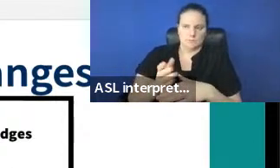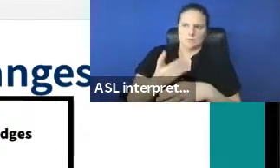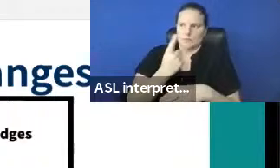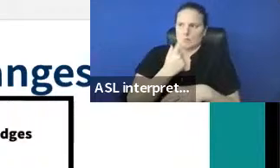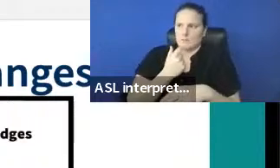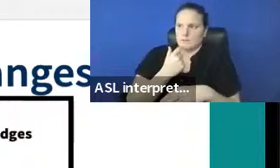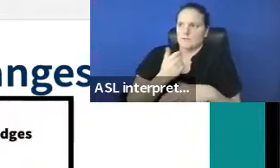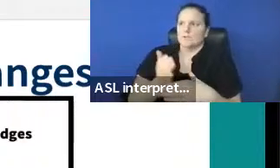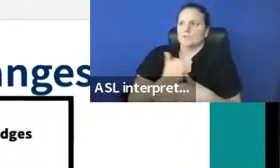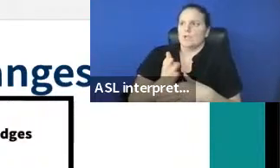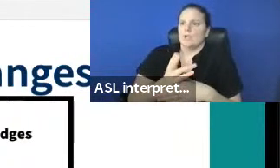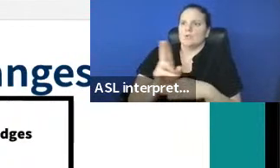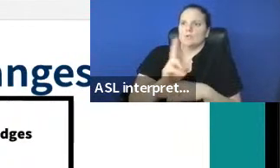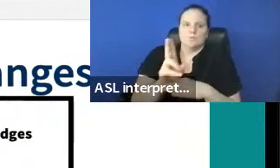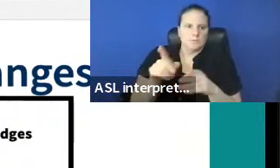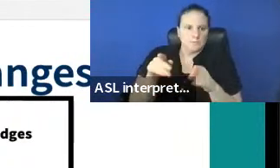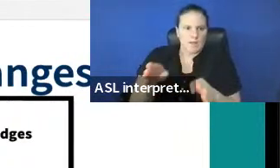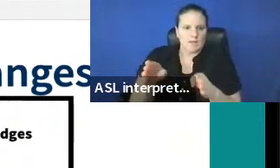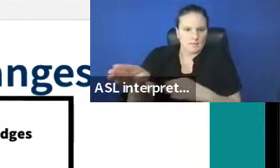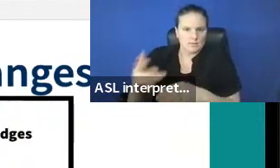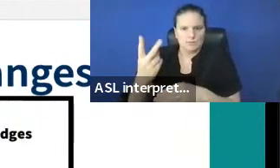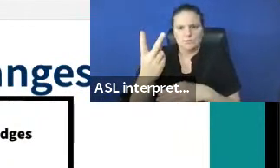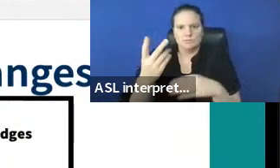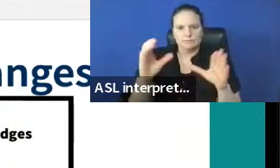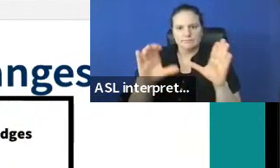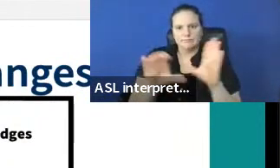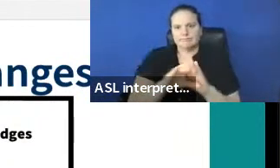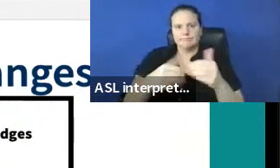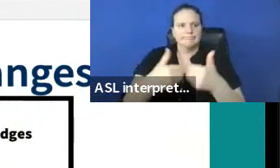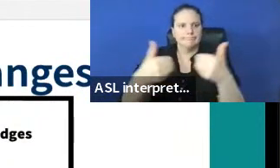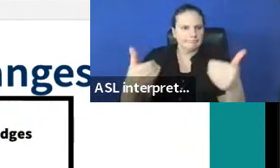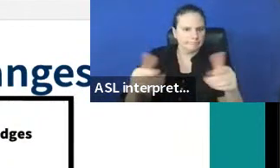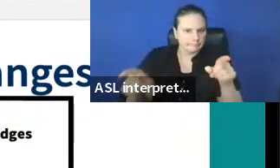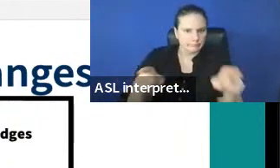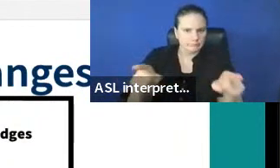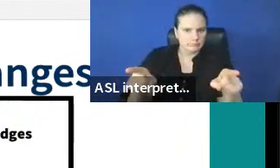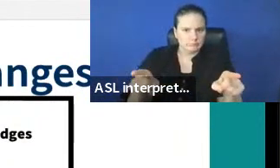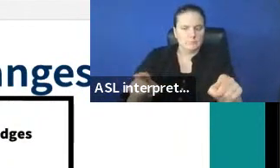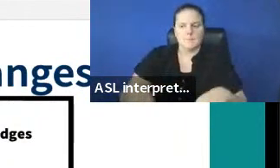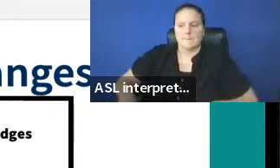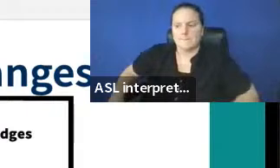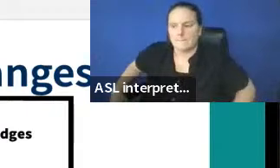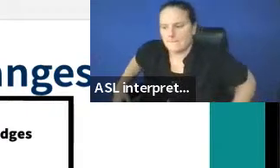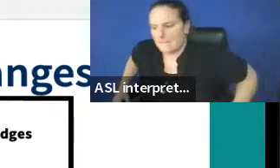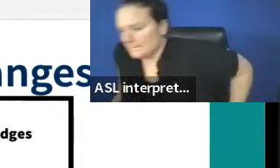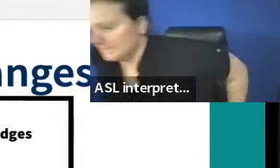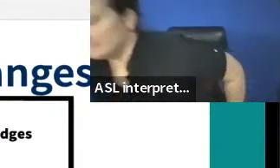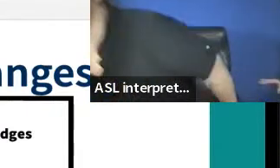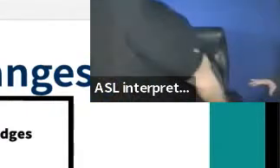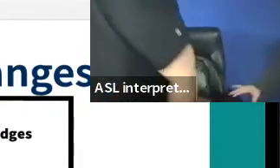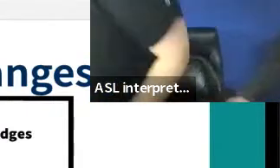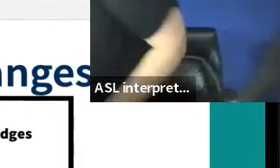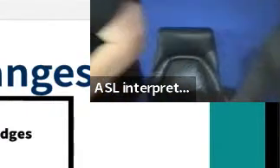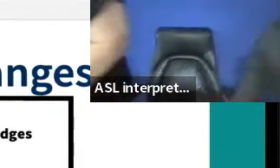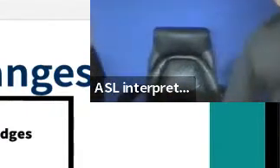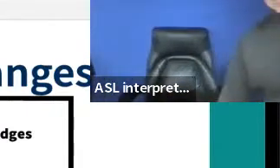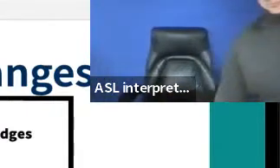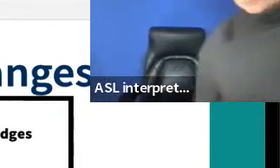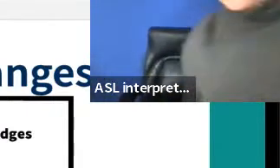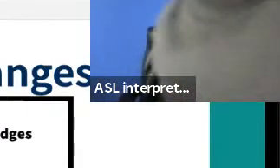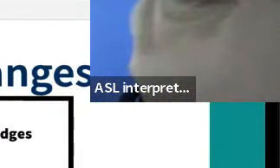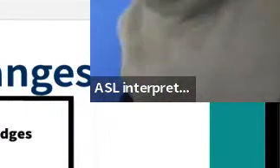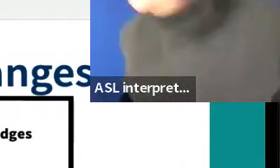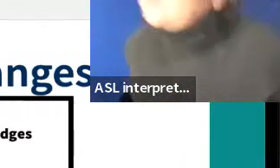in 2 different configurations in these. The difference between these 2 is